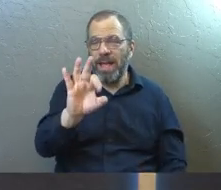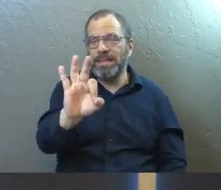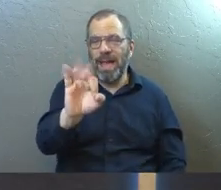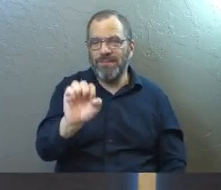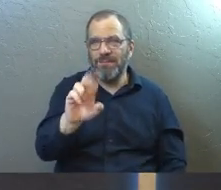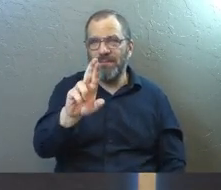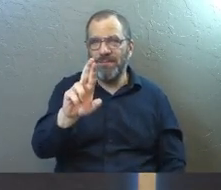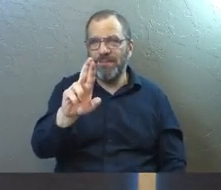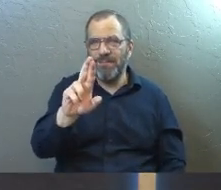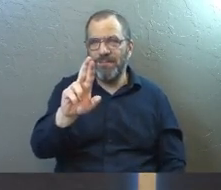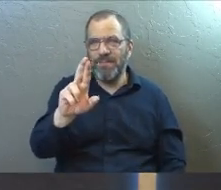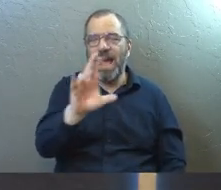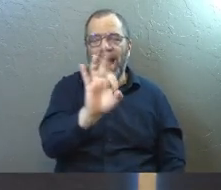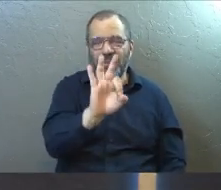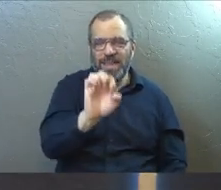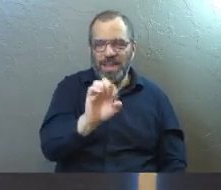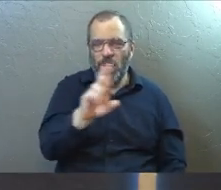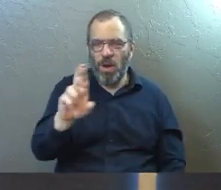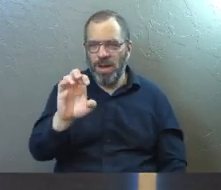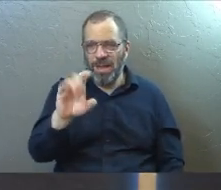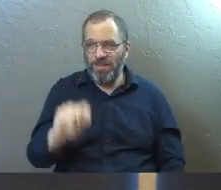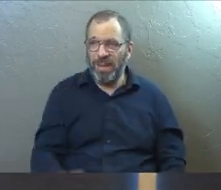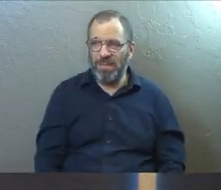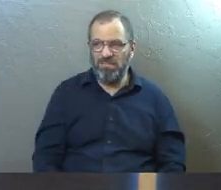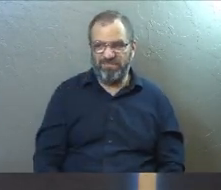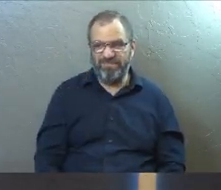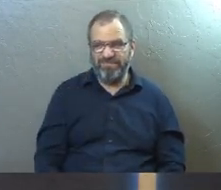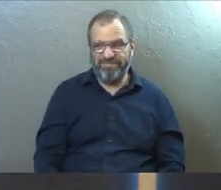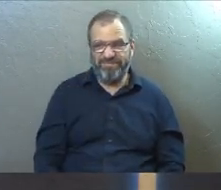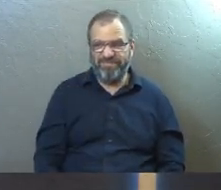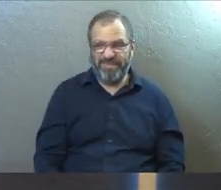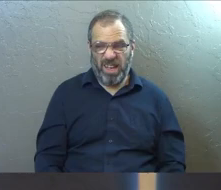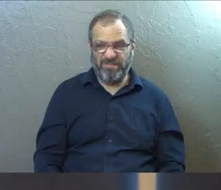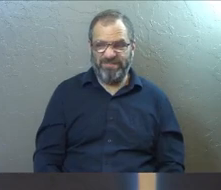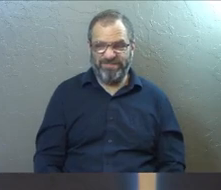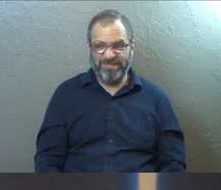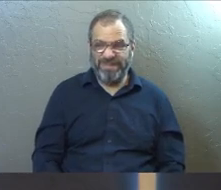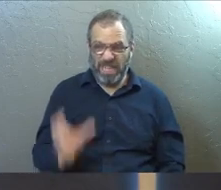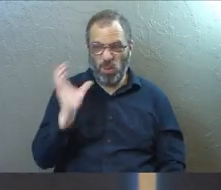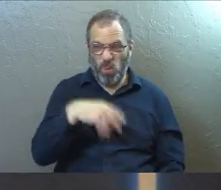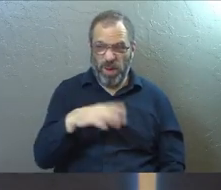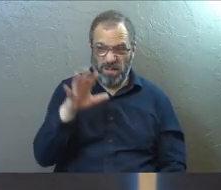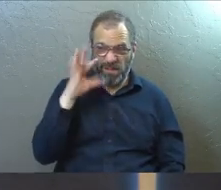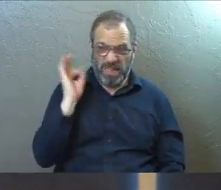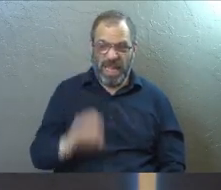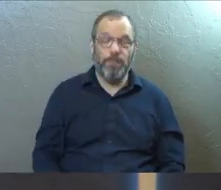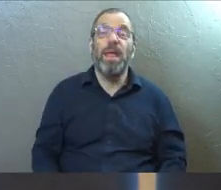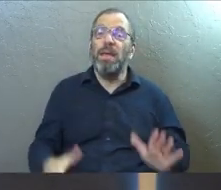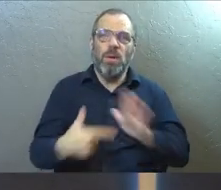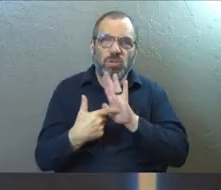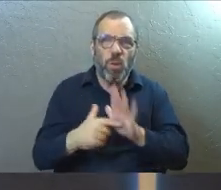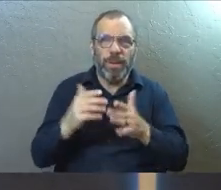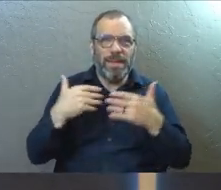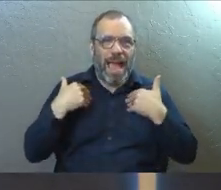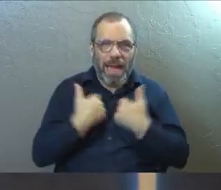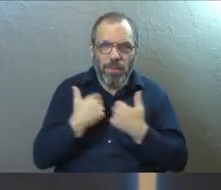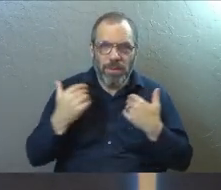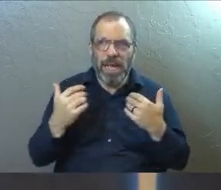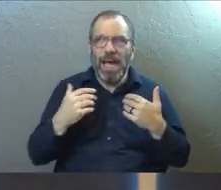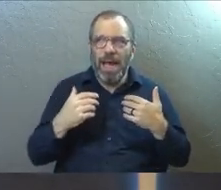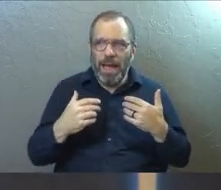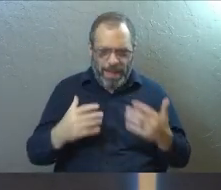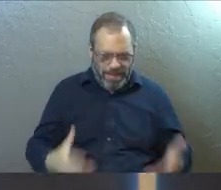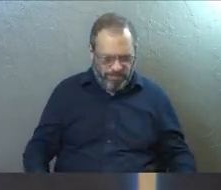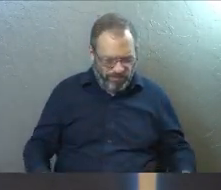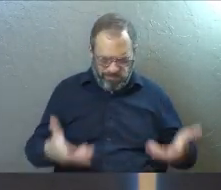okay? That's it. She had a ferret. I wasn't interested, but I was like, that's cool. That's a weird cat. But anyway, she's showing all the animals, and she